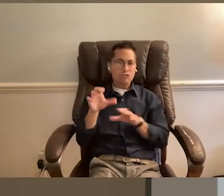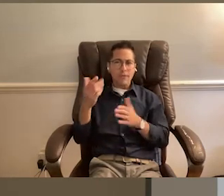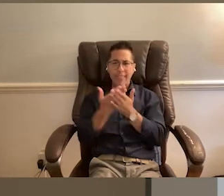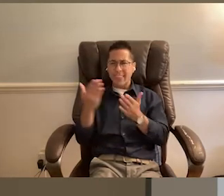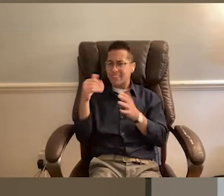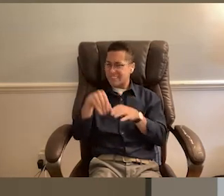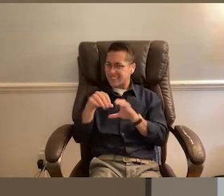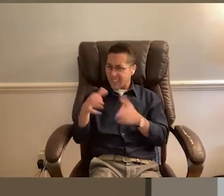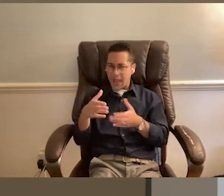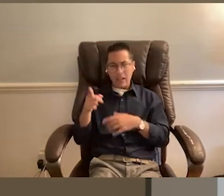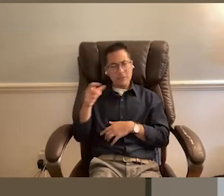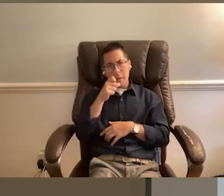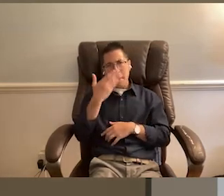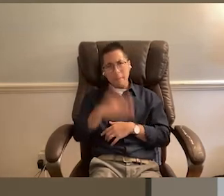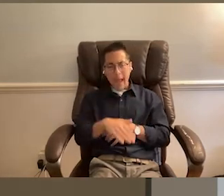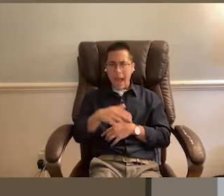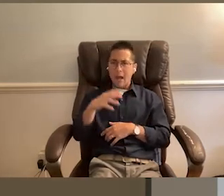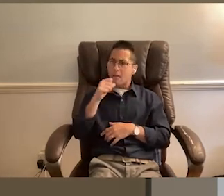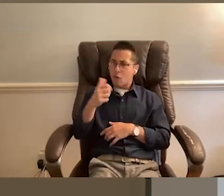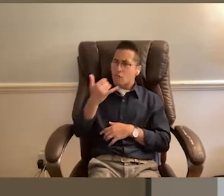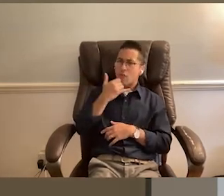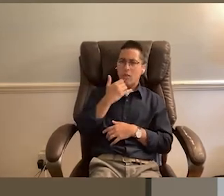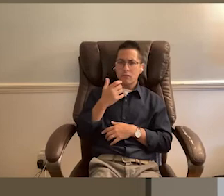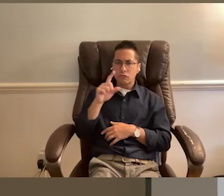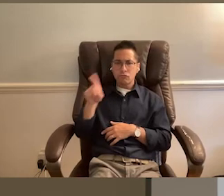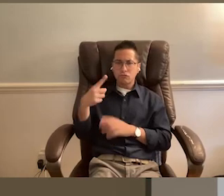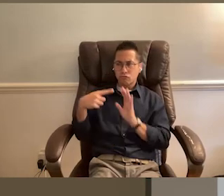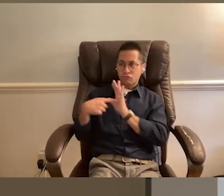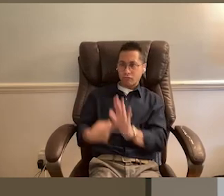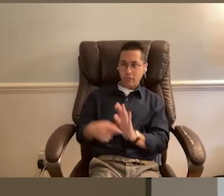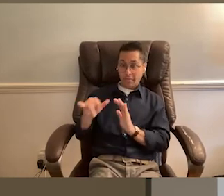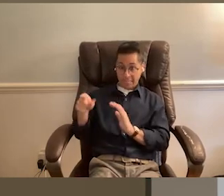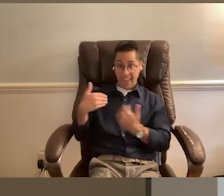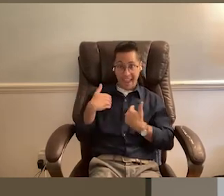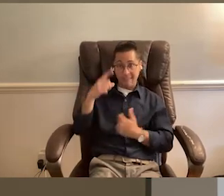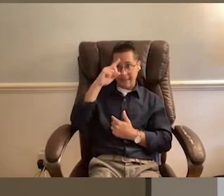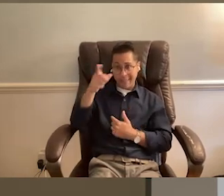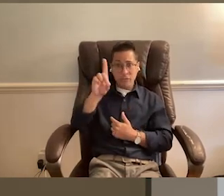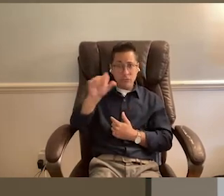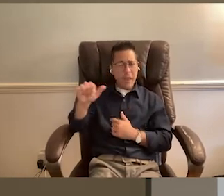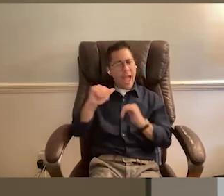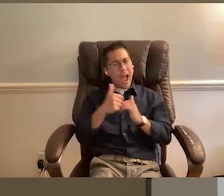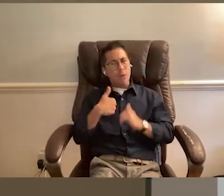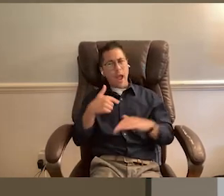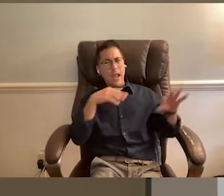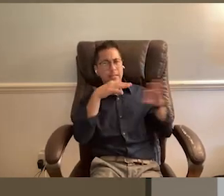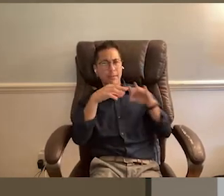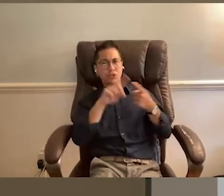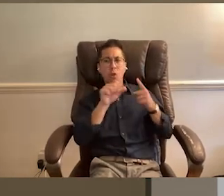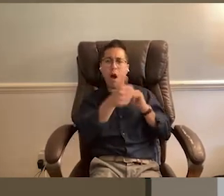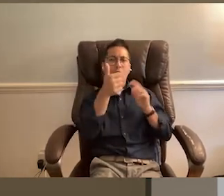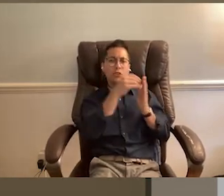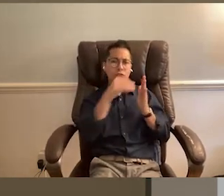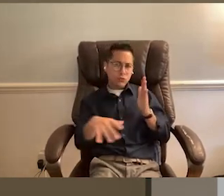to respond to surveys. So there are some students that, since they're only taking 2 classes, if 2 professors don't respond to that survey, the student is not getting any